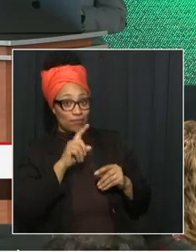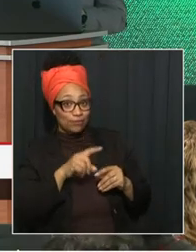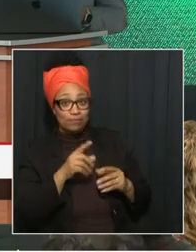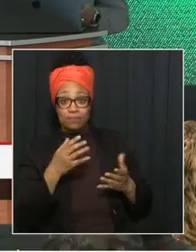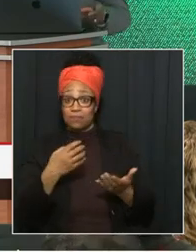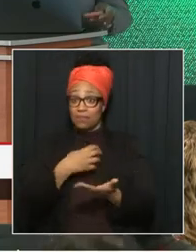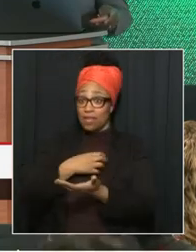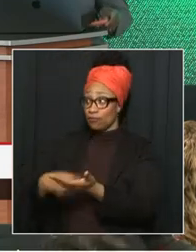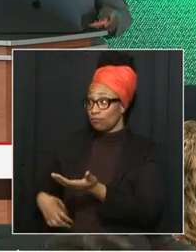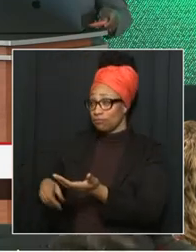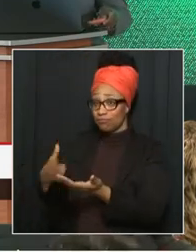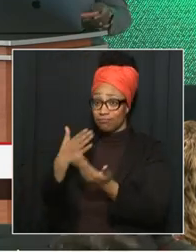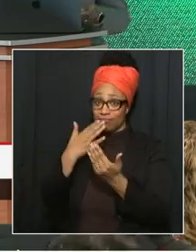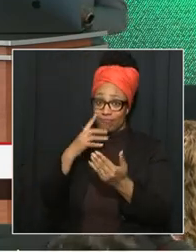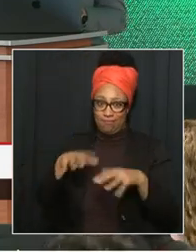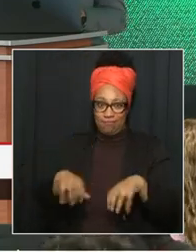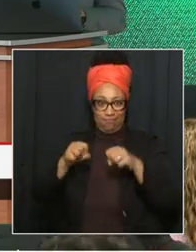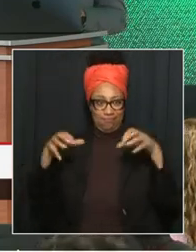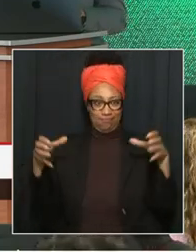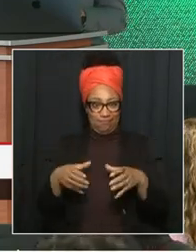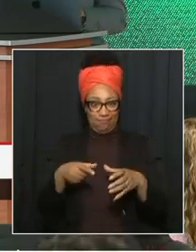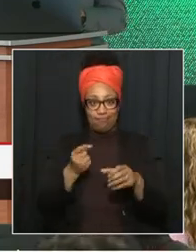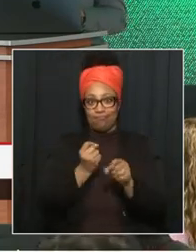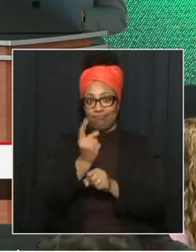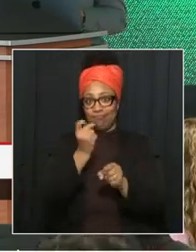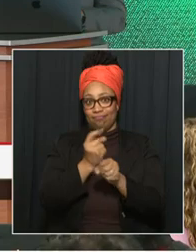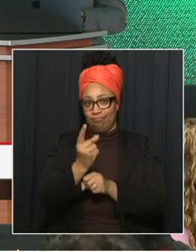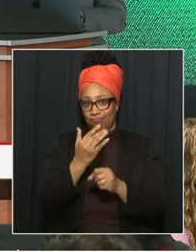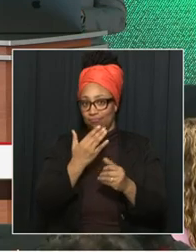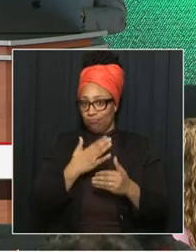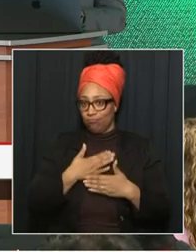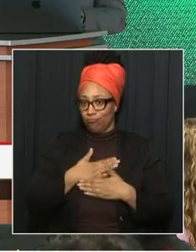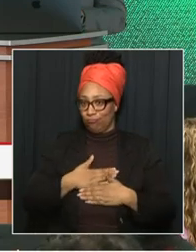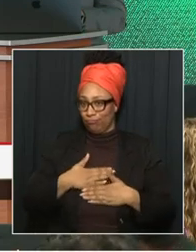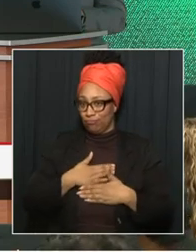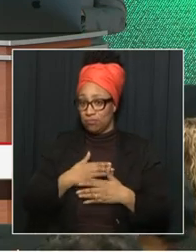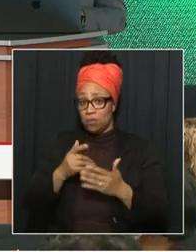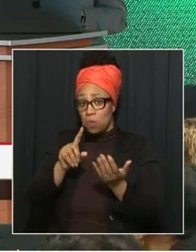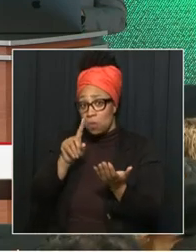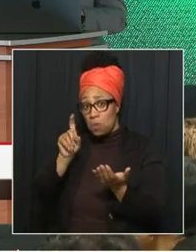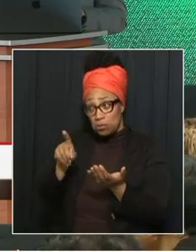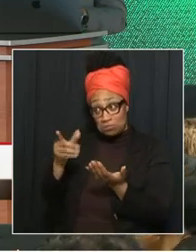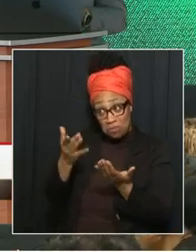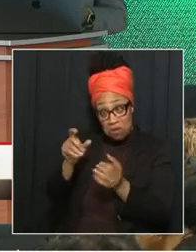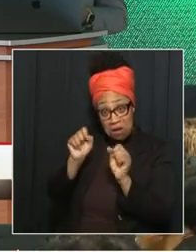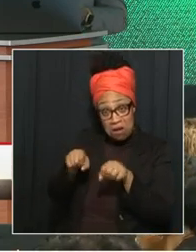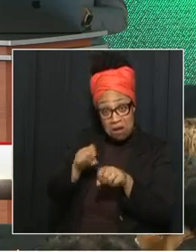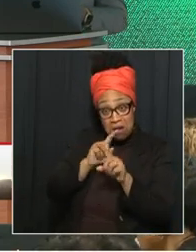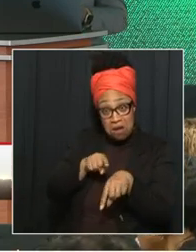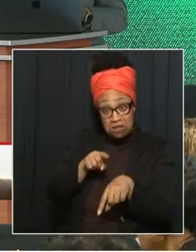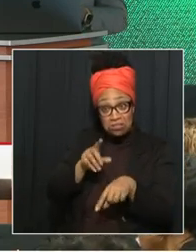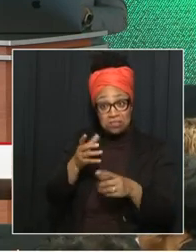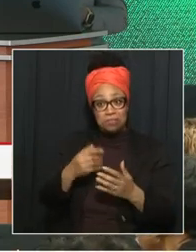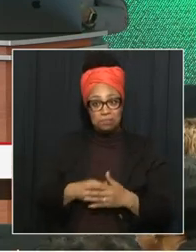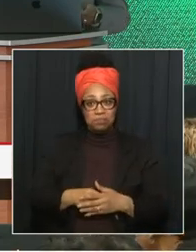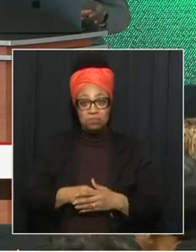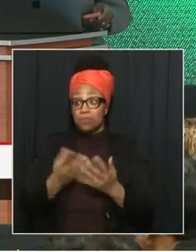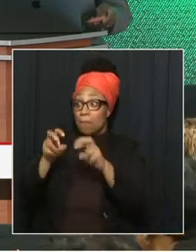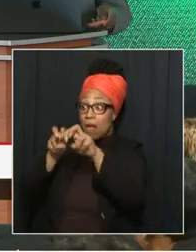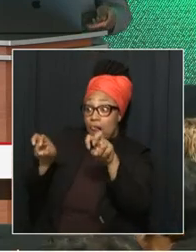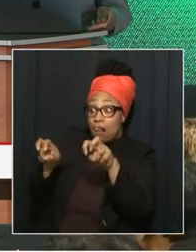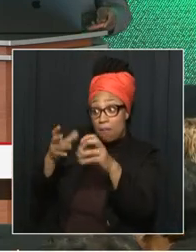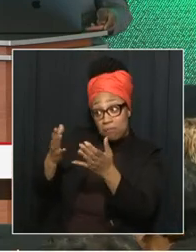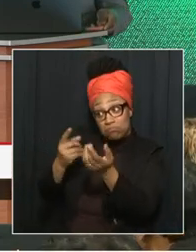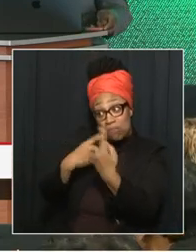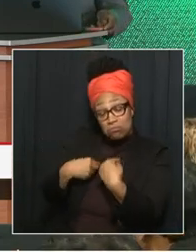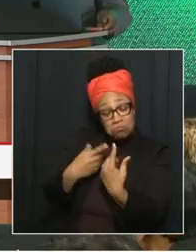to ask this question that you may be able to answer, or someone in the room, and it's regarding the homestead deduction,